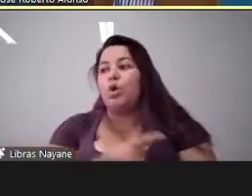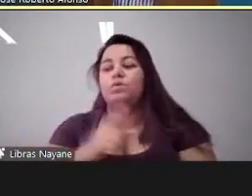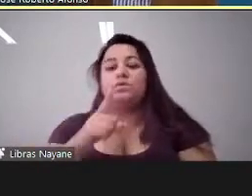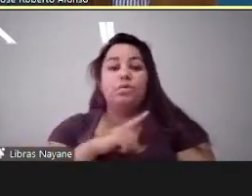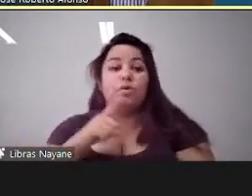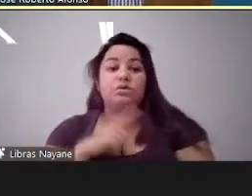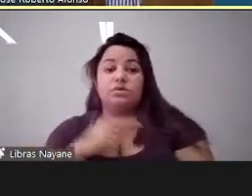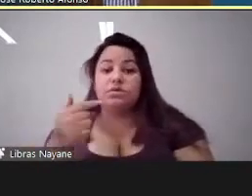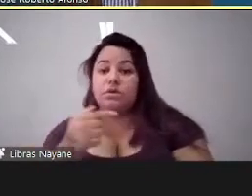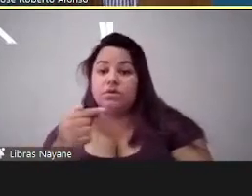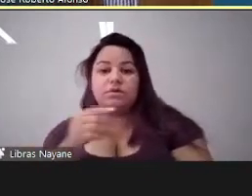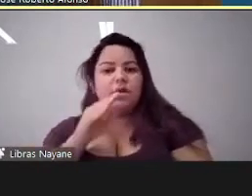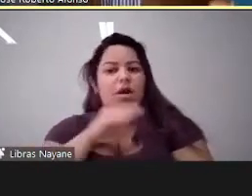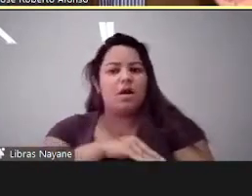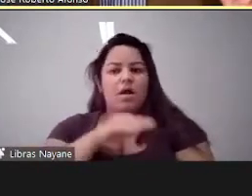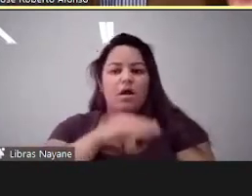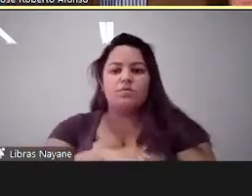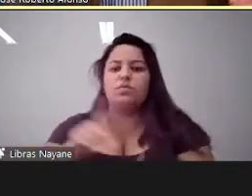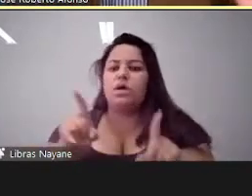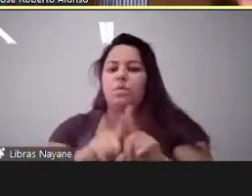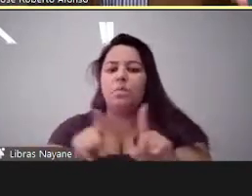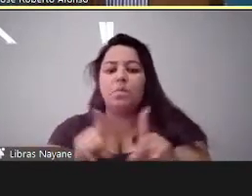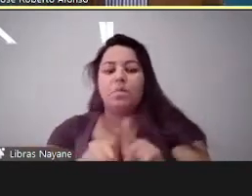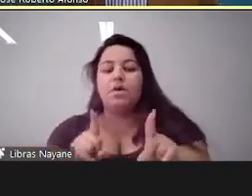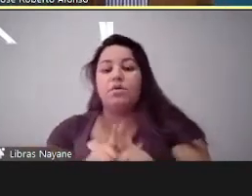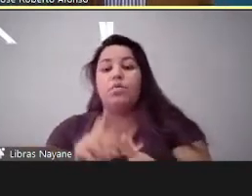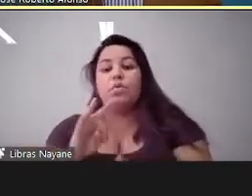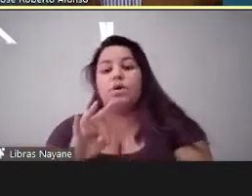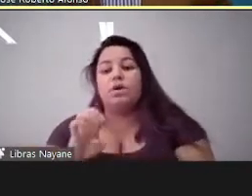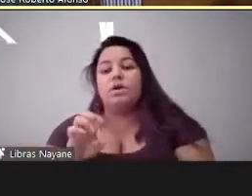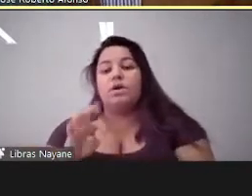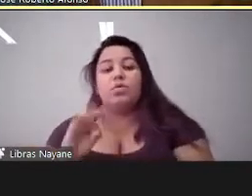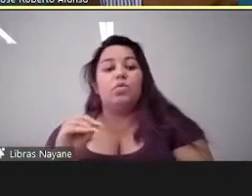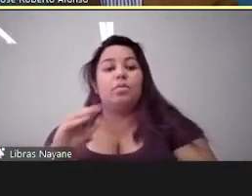receive. And in practice,